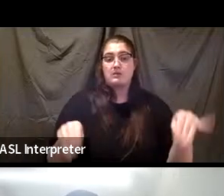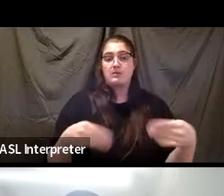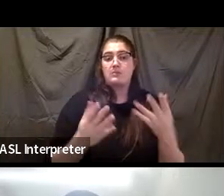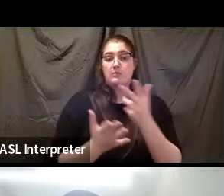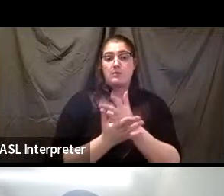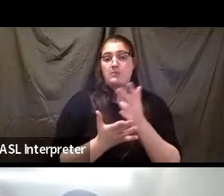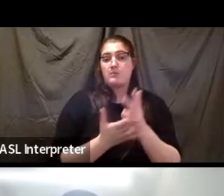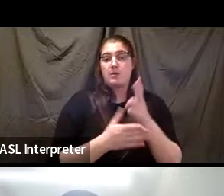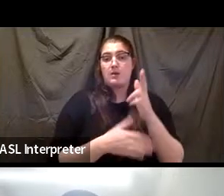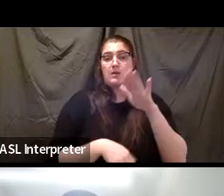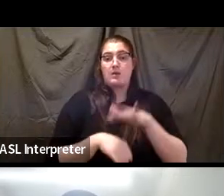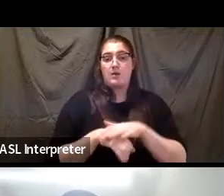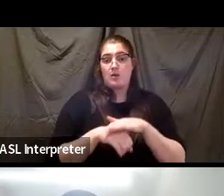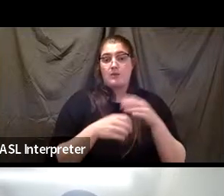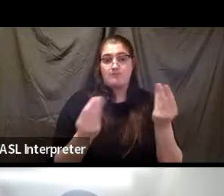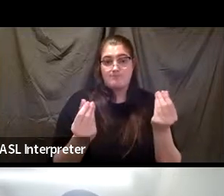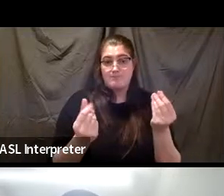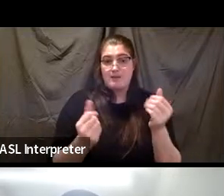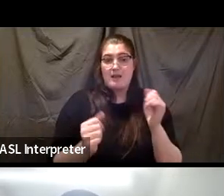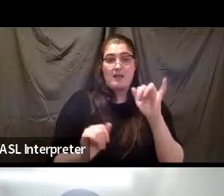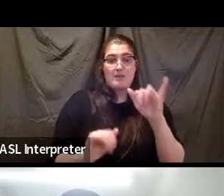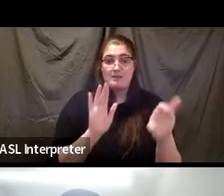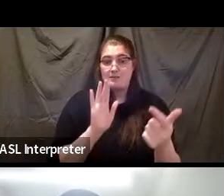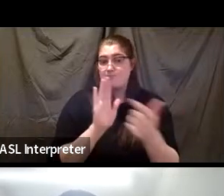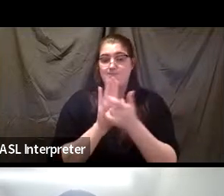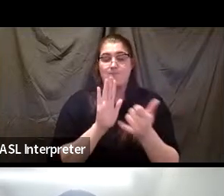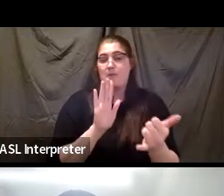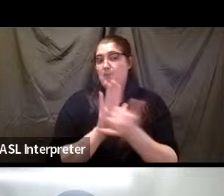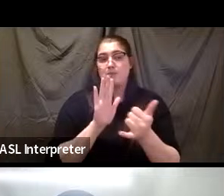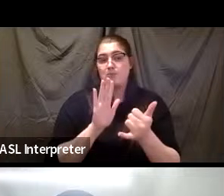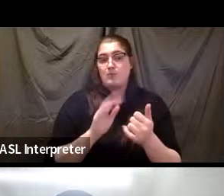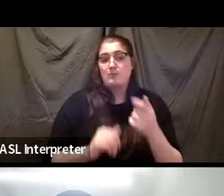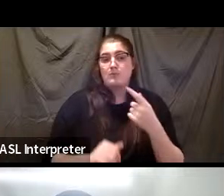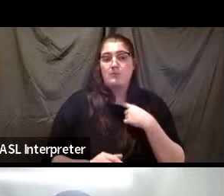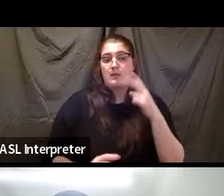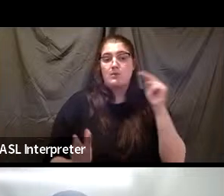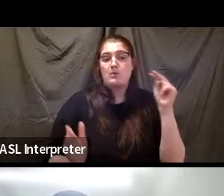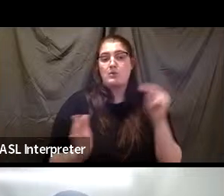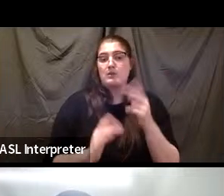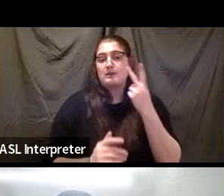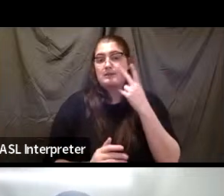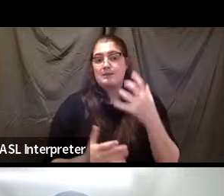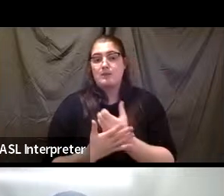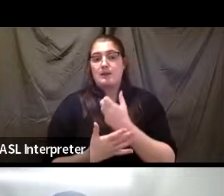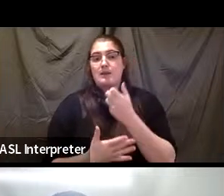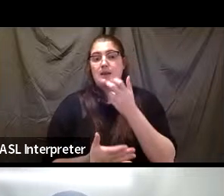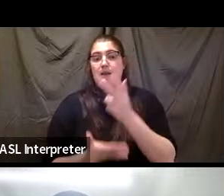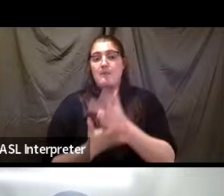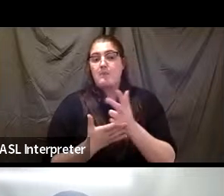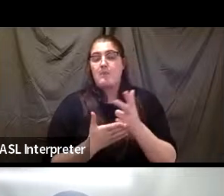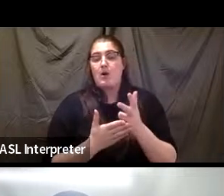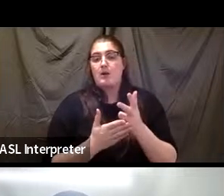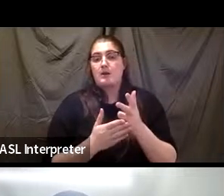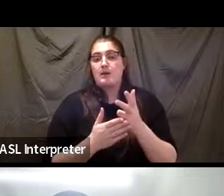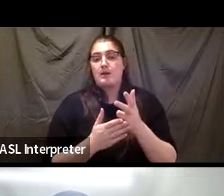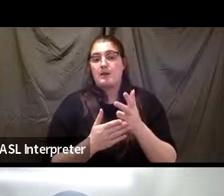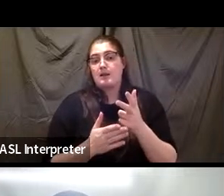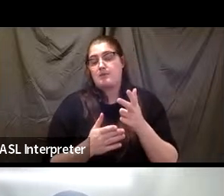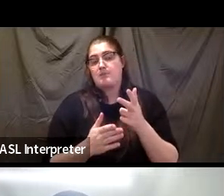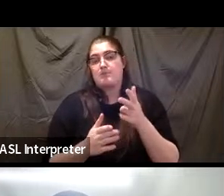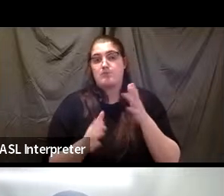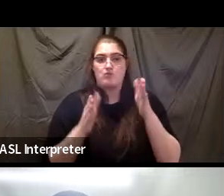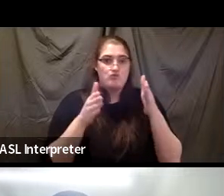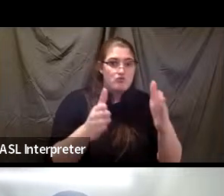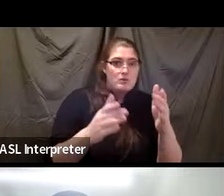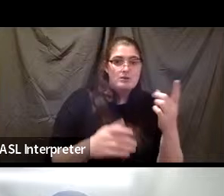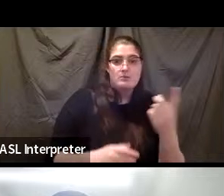impossible. And we'll certainly look to see if we can get parking off site. Because but if we got